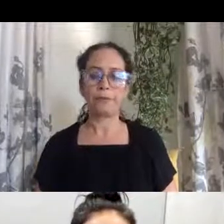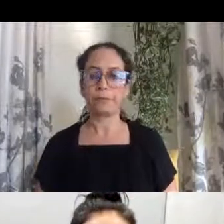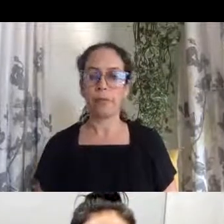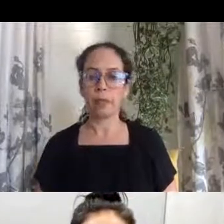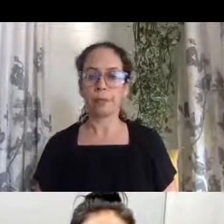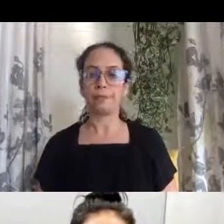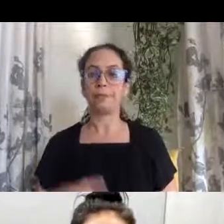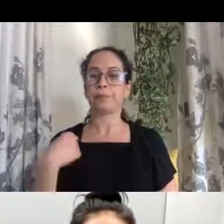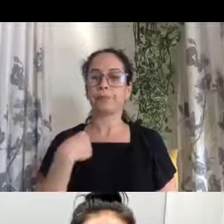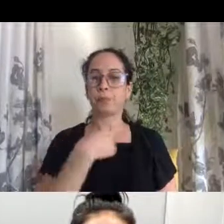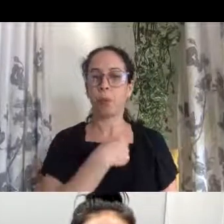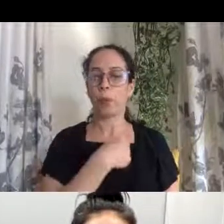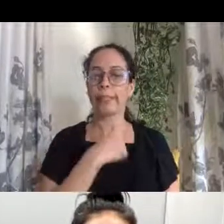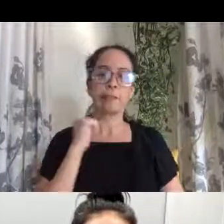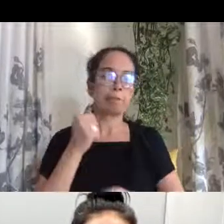We funded our